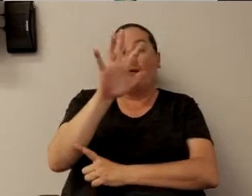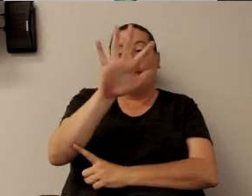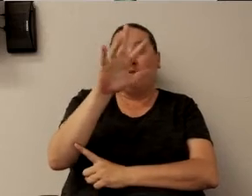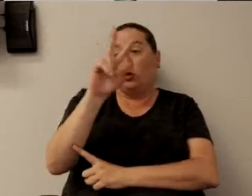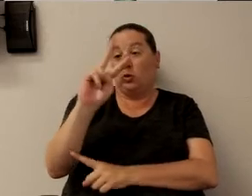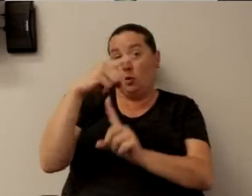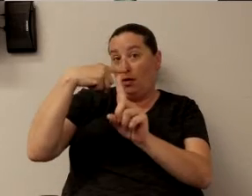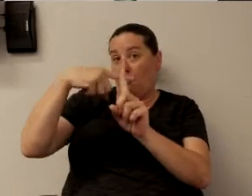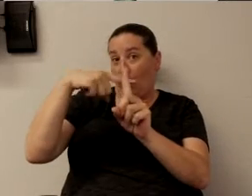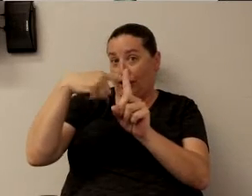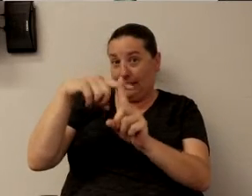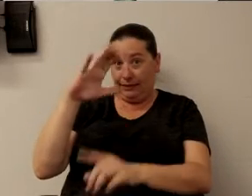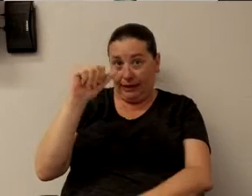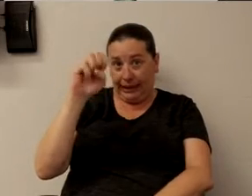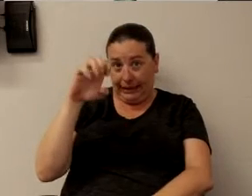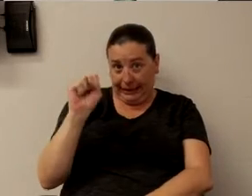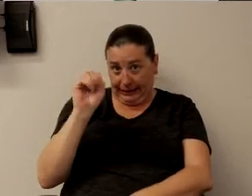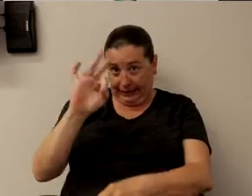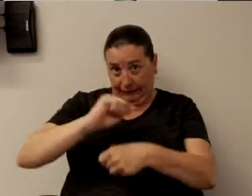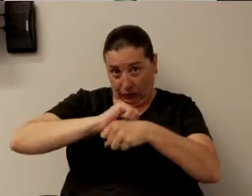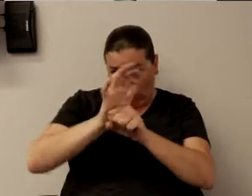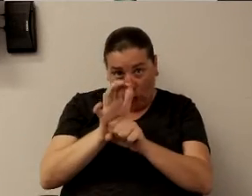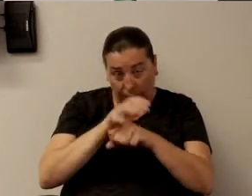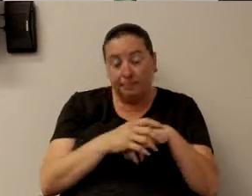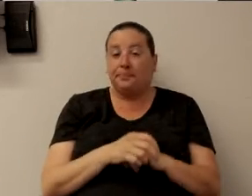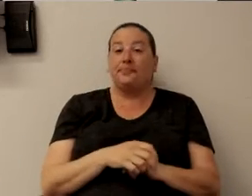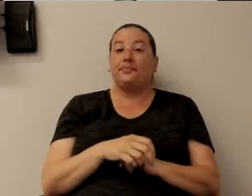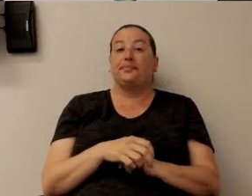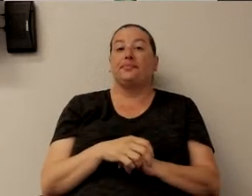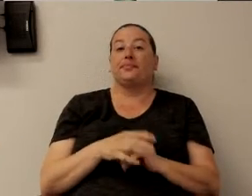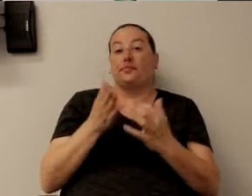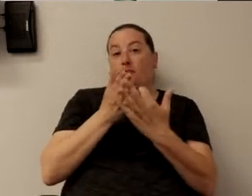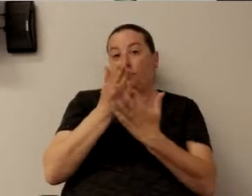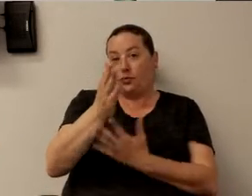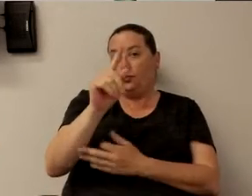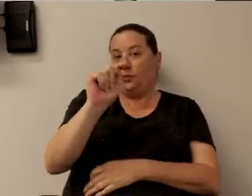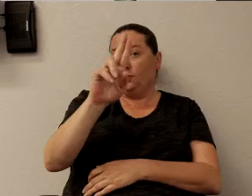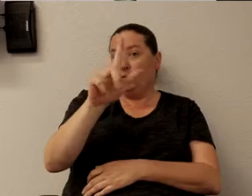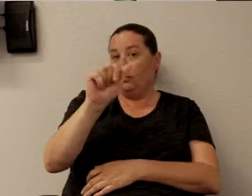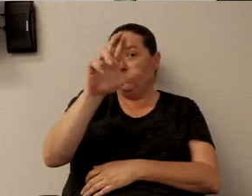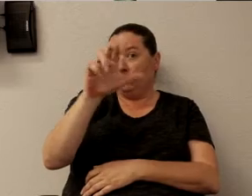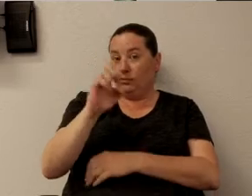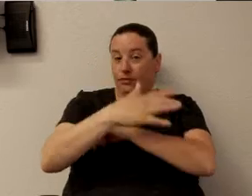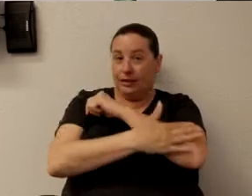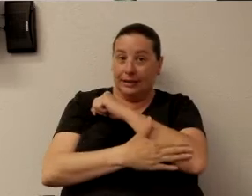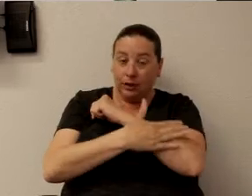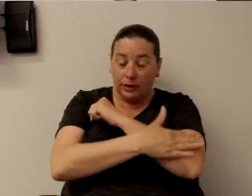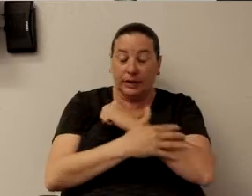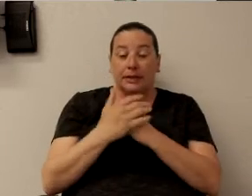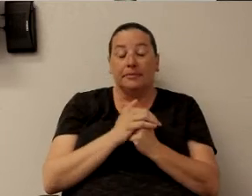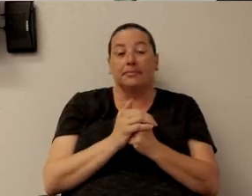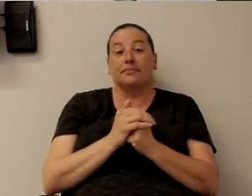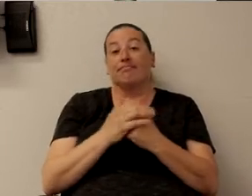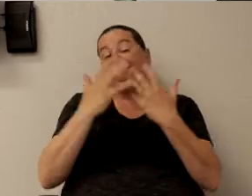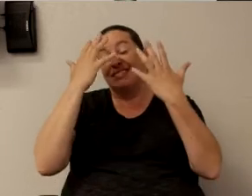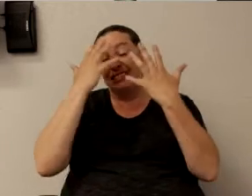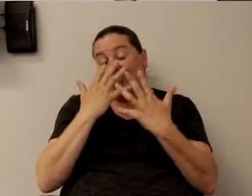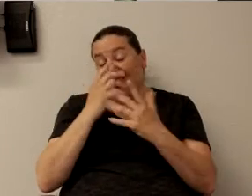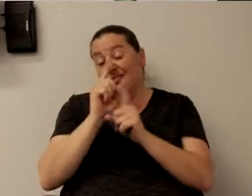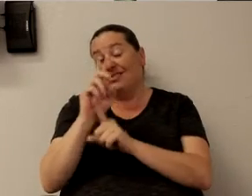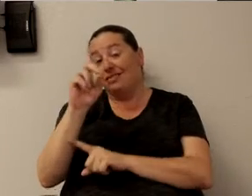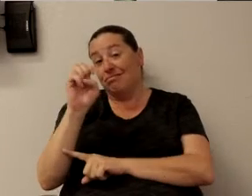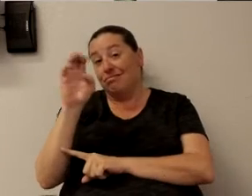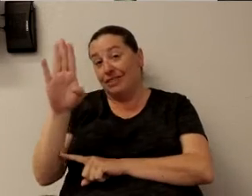positive cases of COVID-19 throughout Tulare County. And sadly, as Deb just